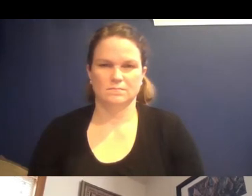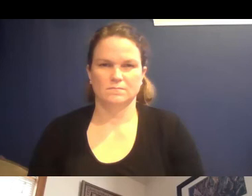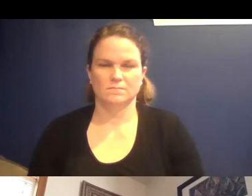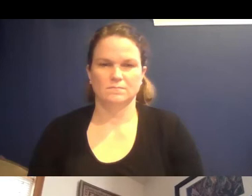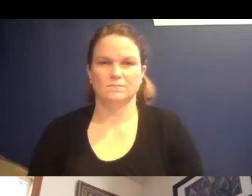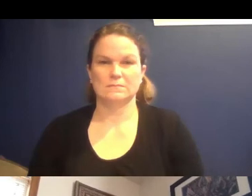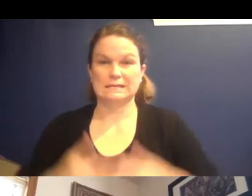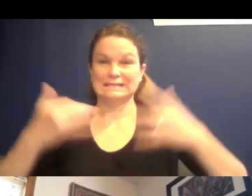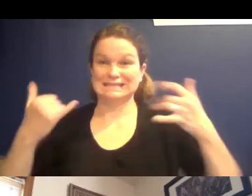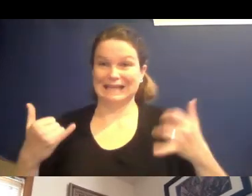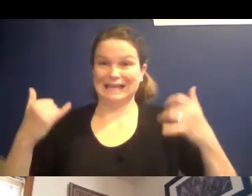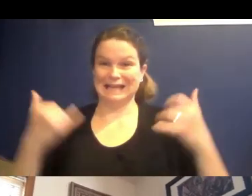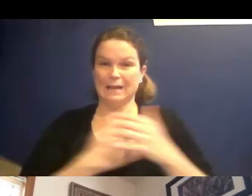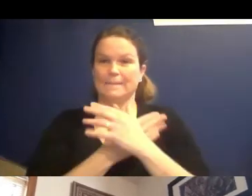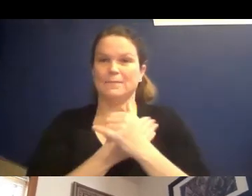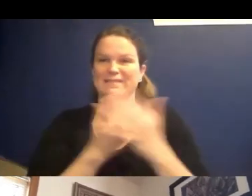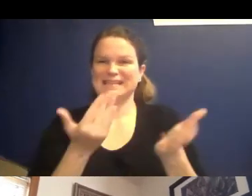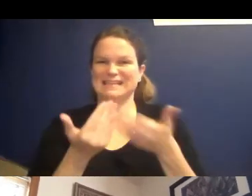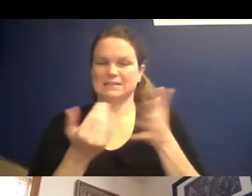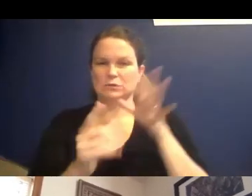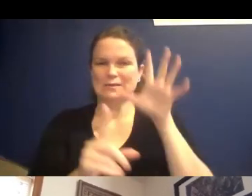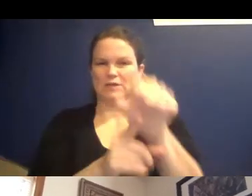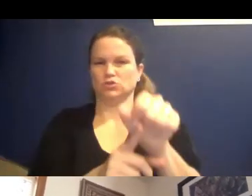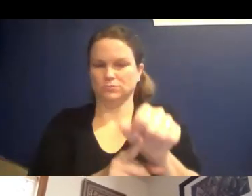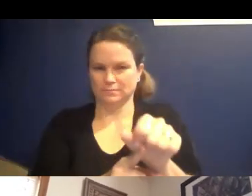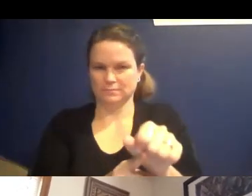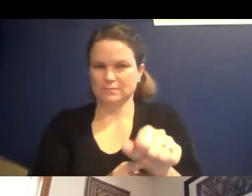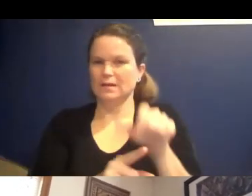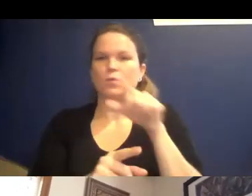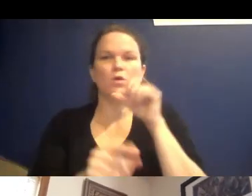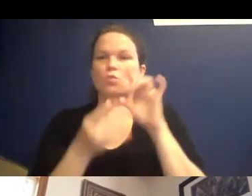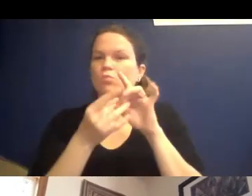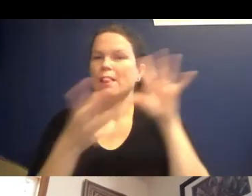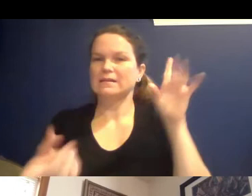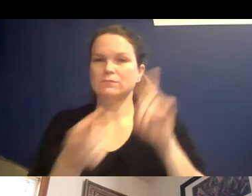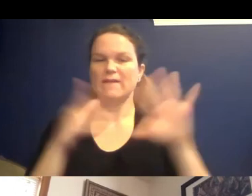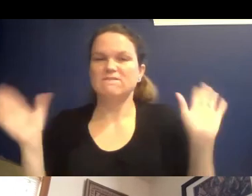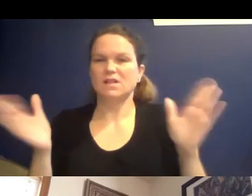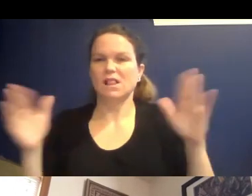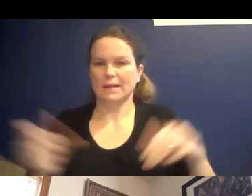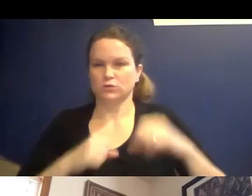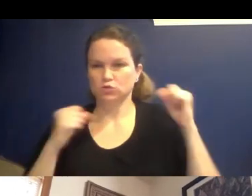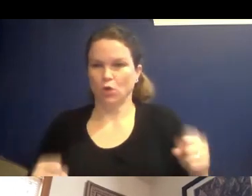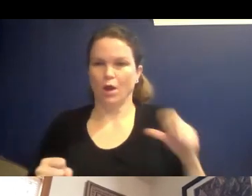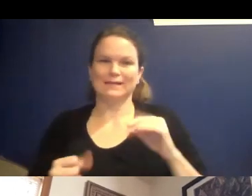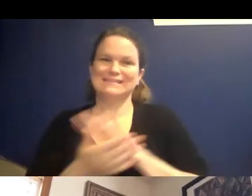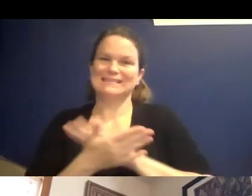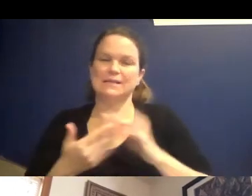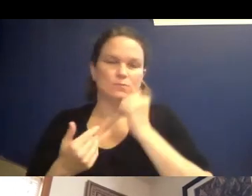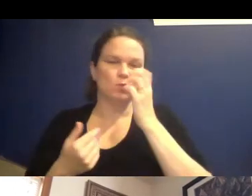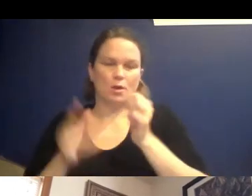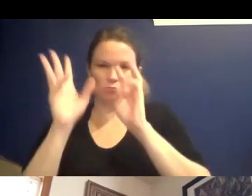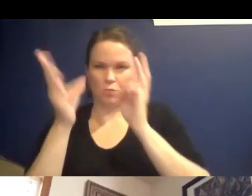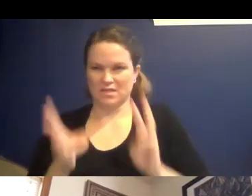At this stage, the butterflies are easy to catch. They're not released until they're flying strong and the weather is warm. They may be